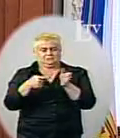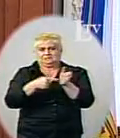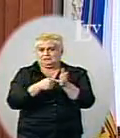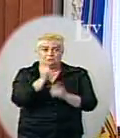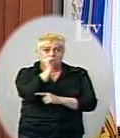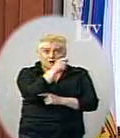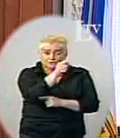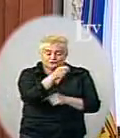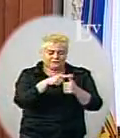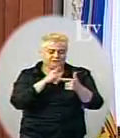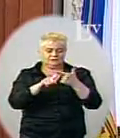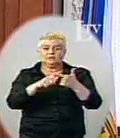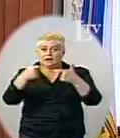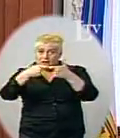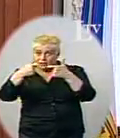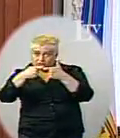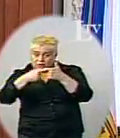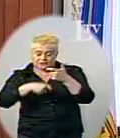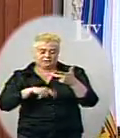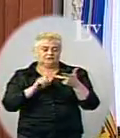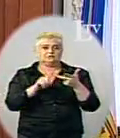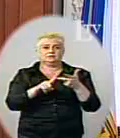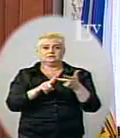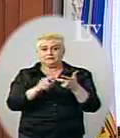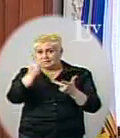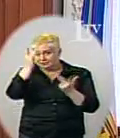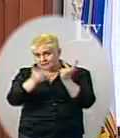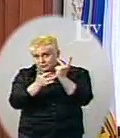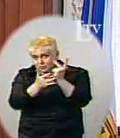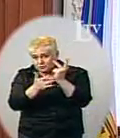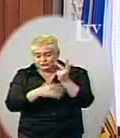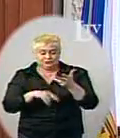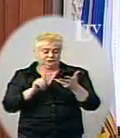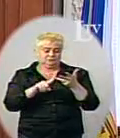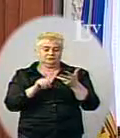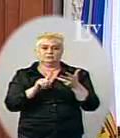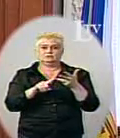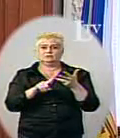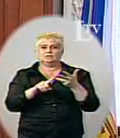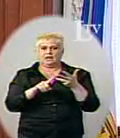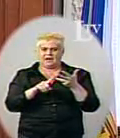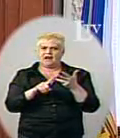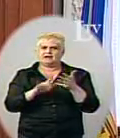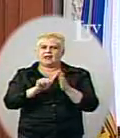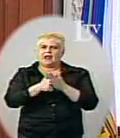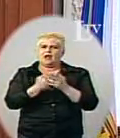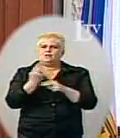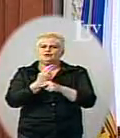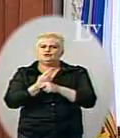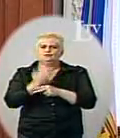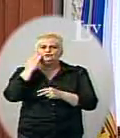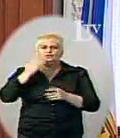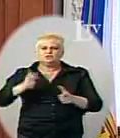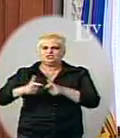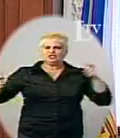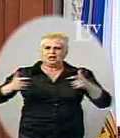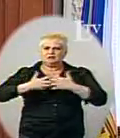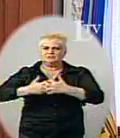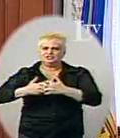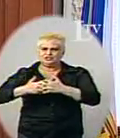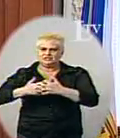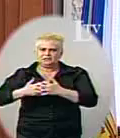carpentry, electronics, technology, and operating heavy equipment,